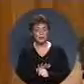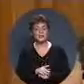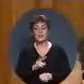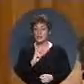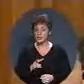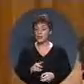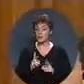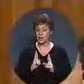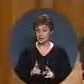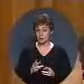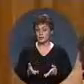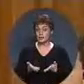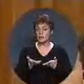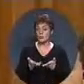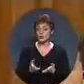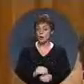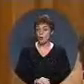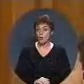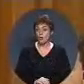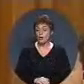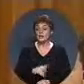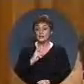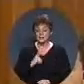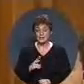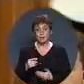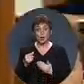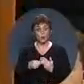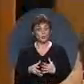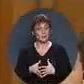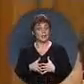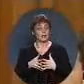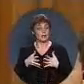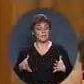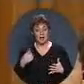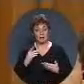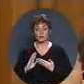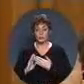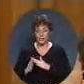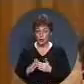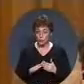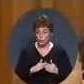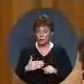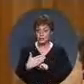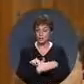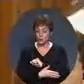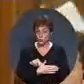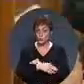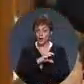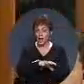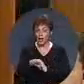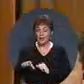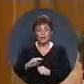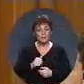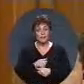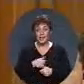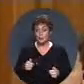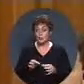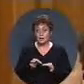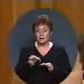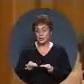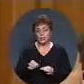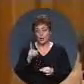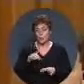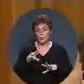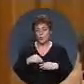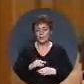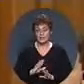huge issue for our rural communities, and any further delay is completely unacceptable. It's been many, many months, Mr.